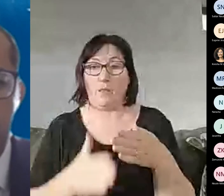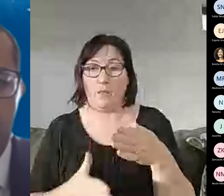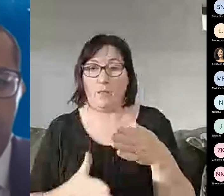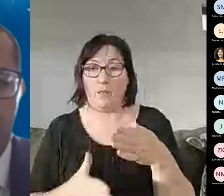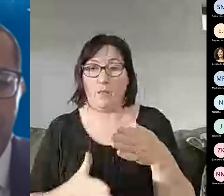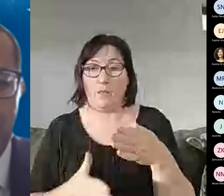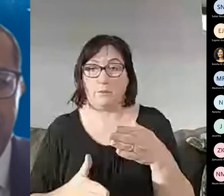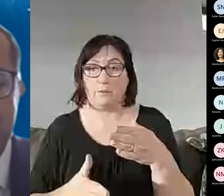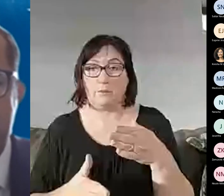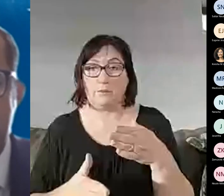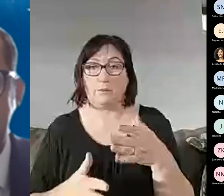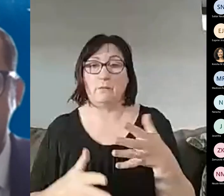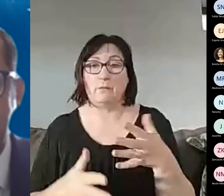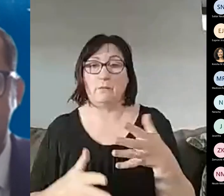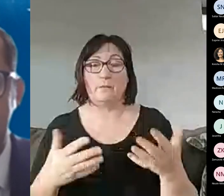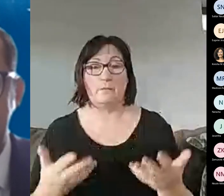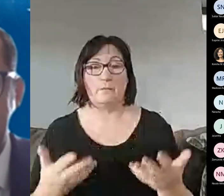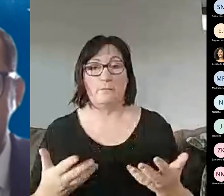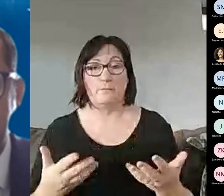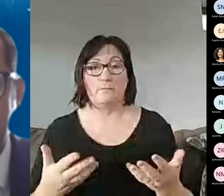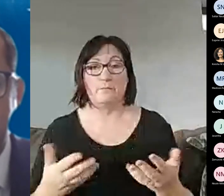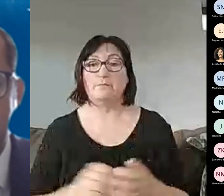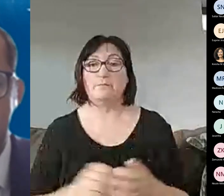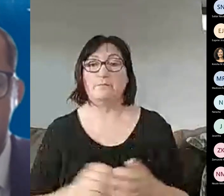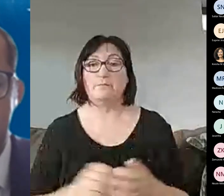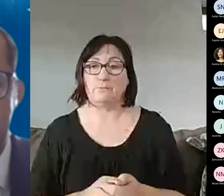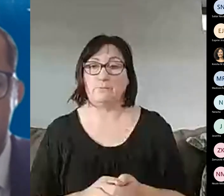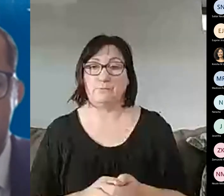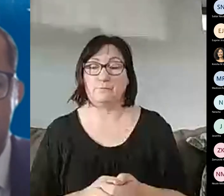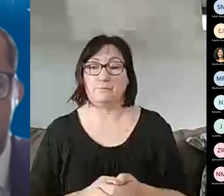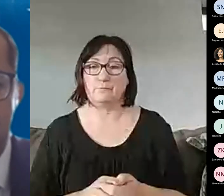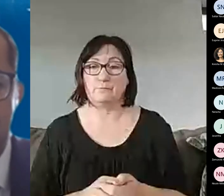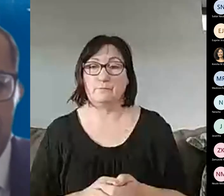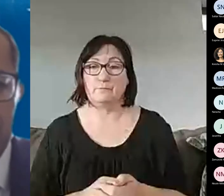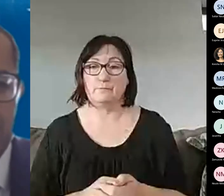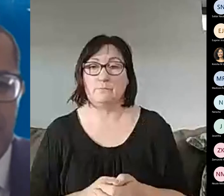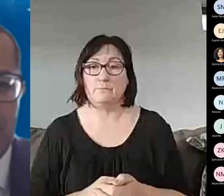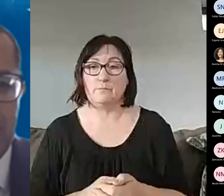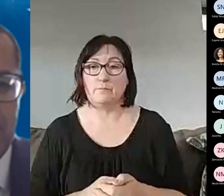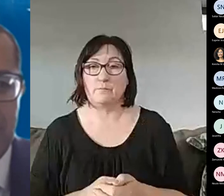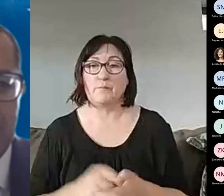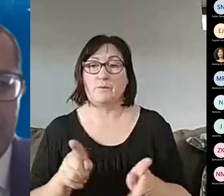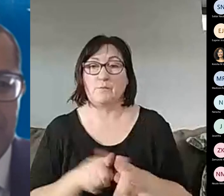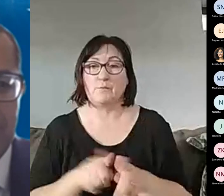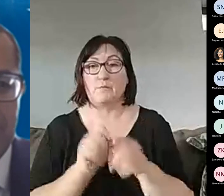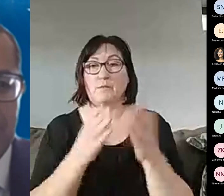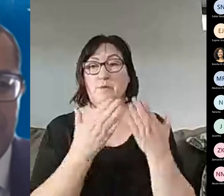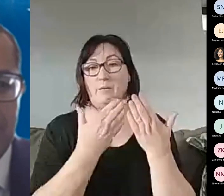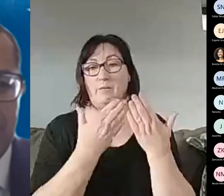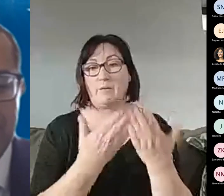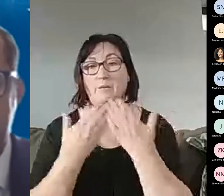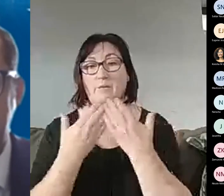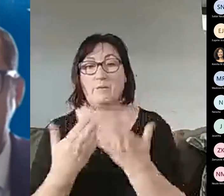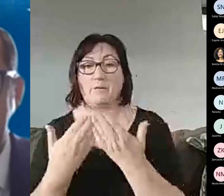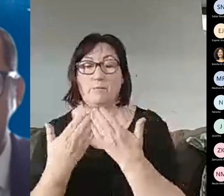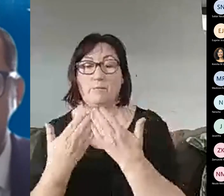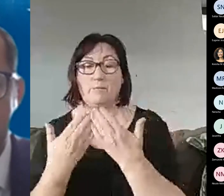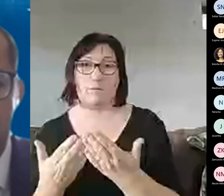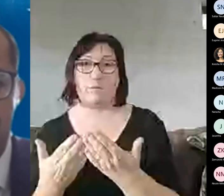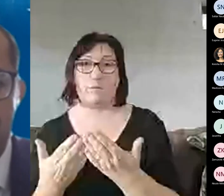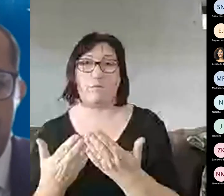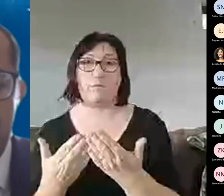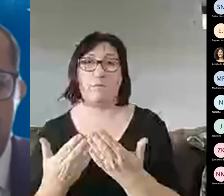aside, firstly, we would like to convey a word of thanks to Terat Rashid Tofi